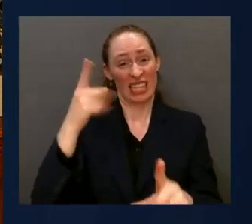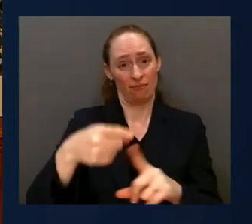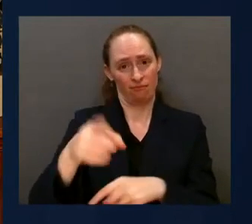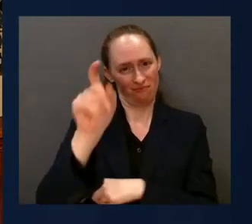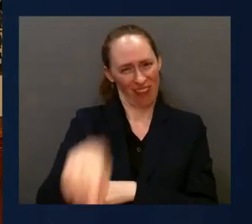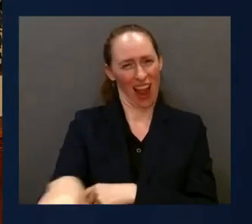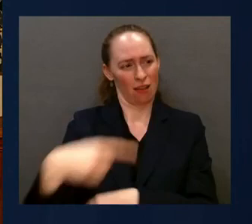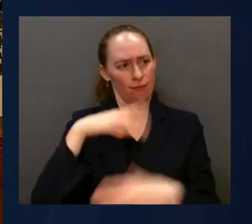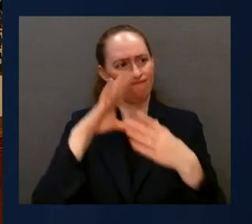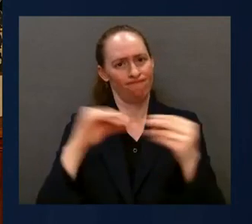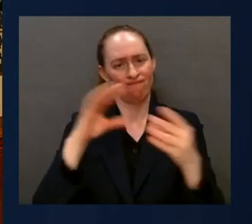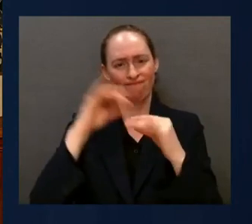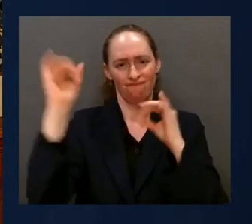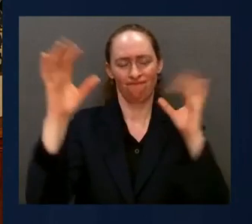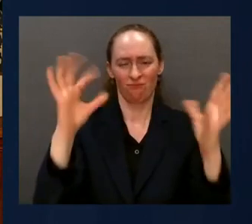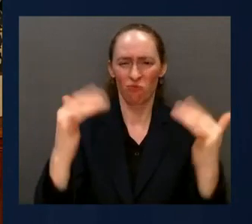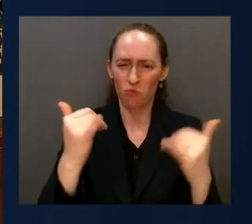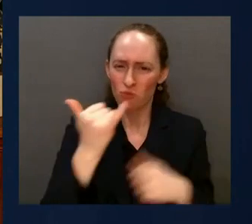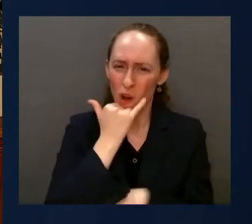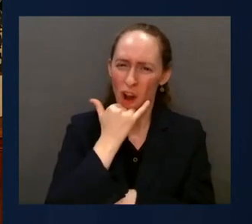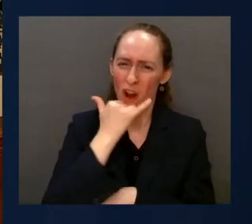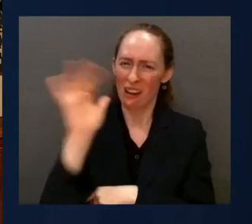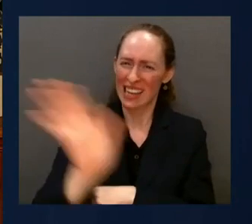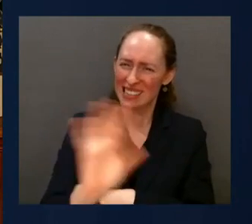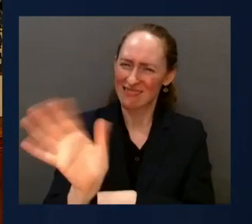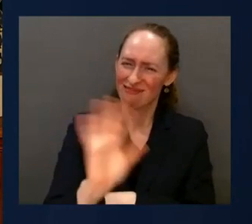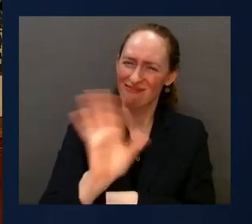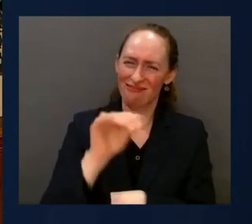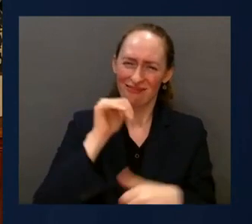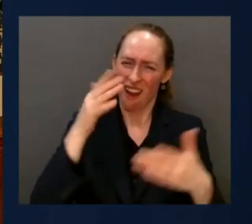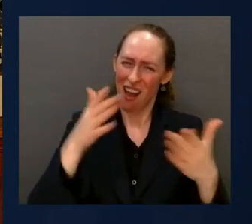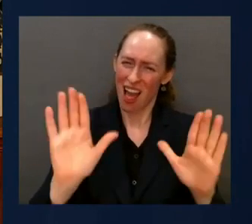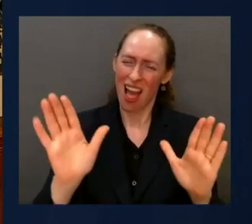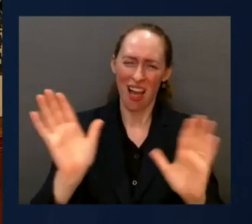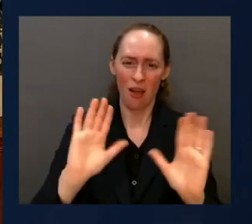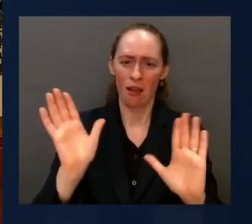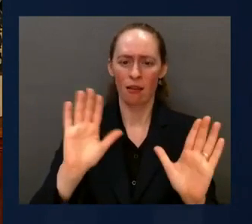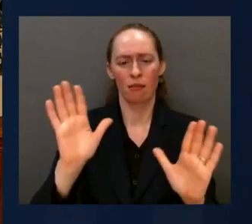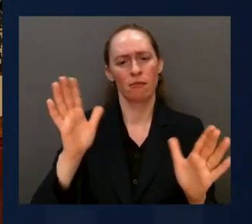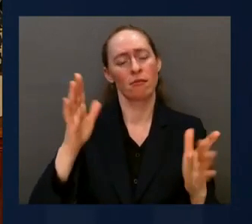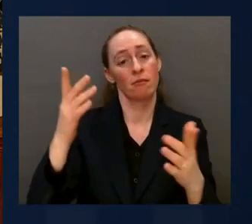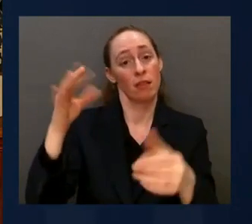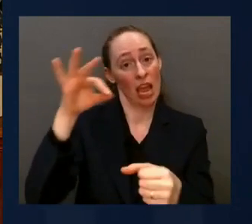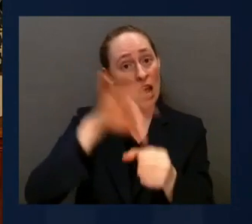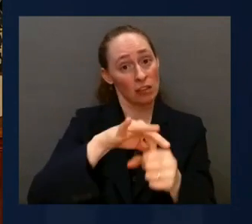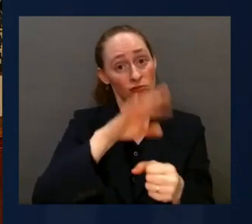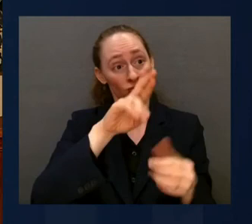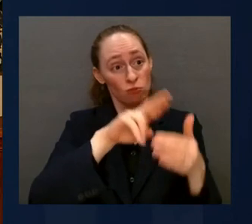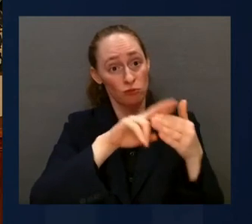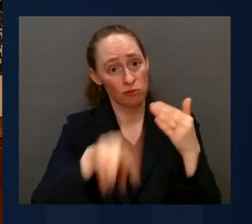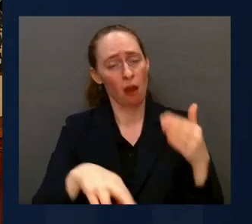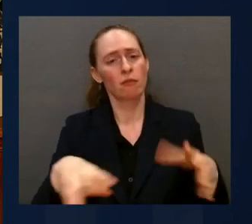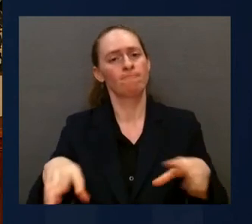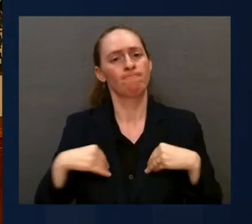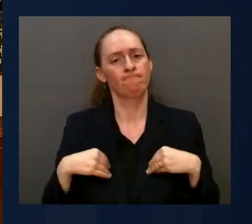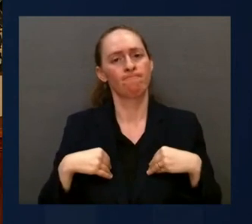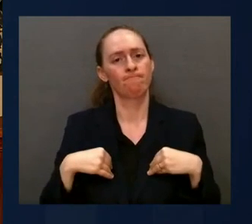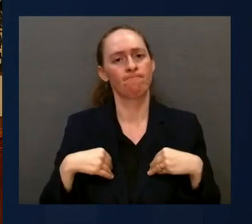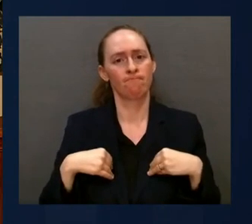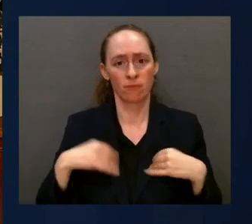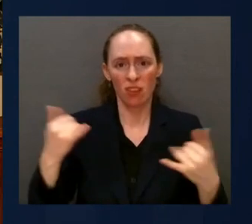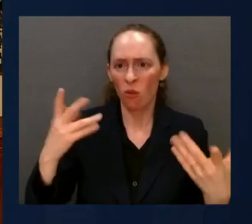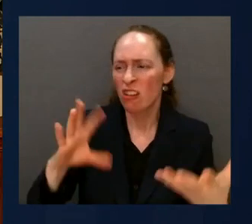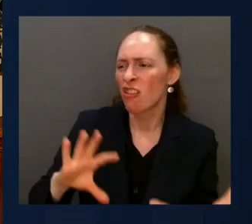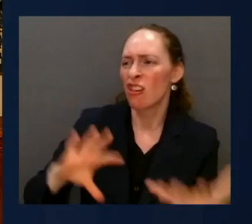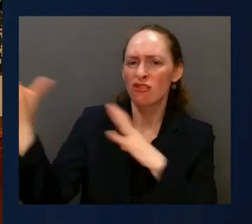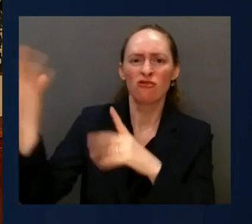fat fundamental right. Honor the results of our elections, not subvert the will of the people. We have to uphold the rule of law and restore trust in our institutions of